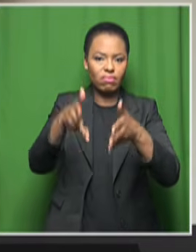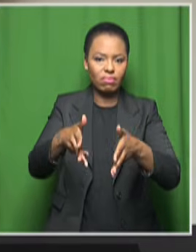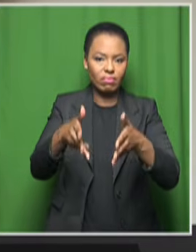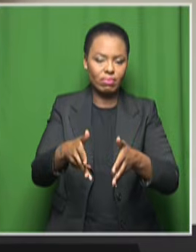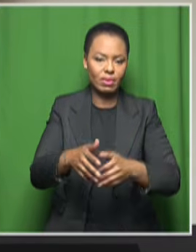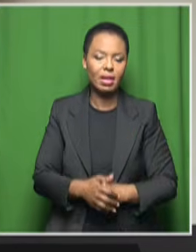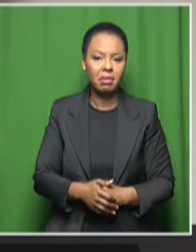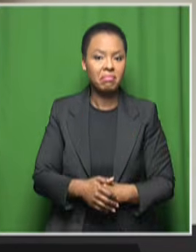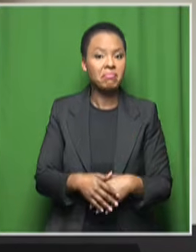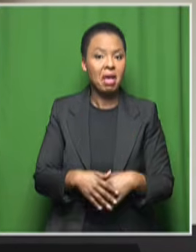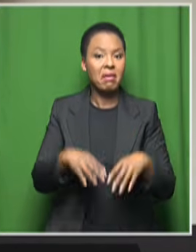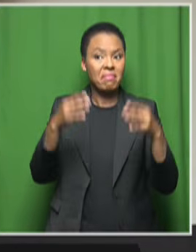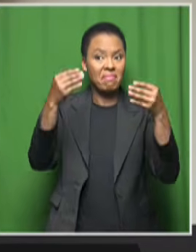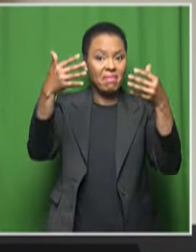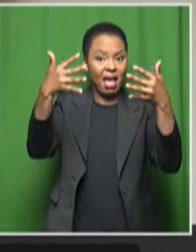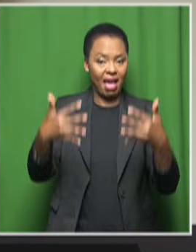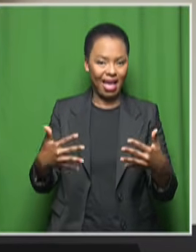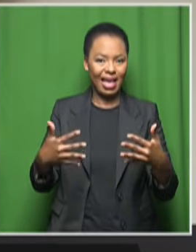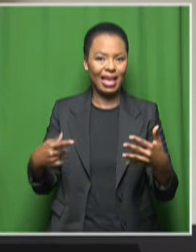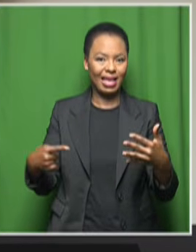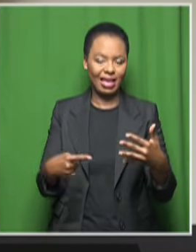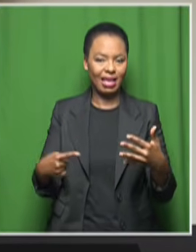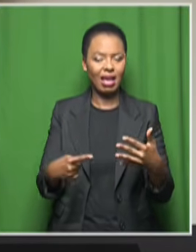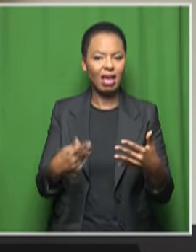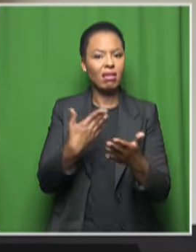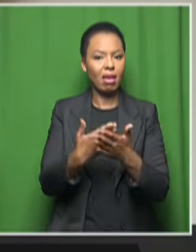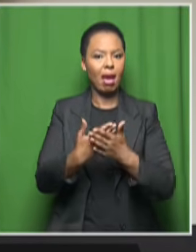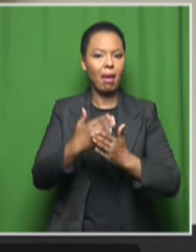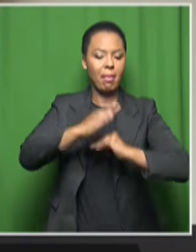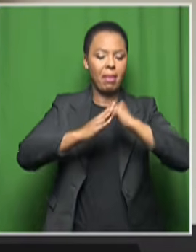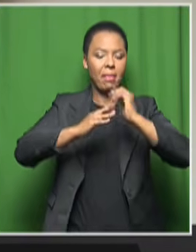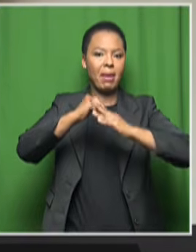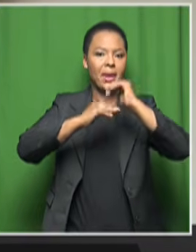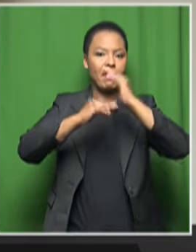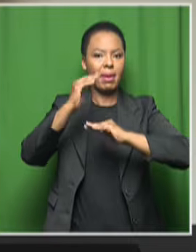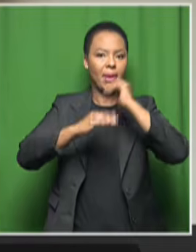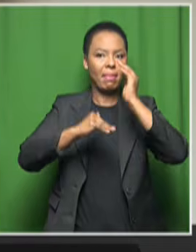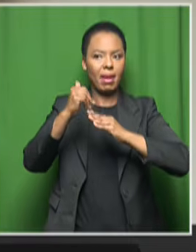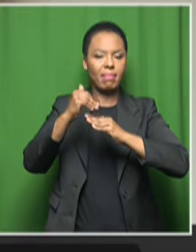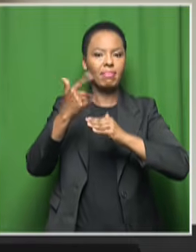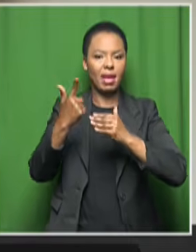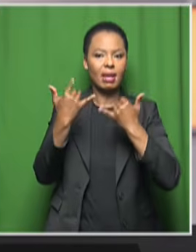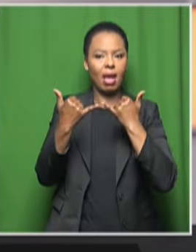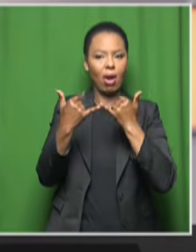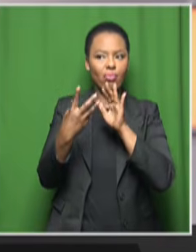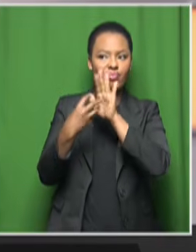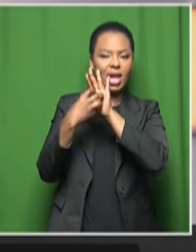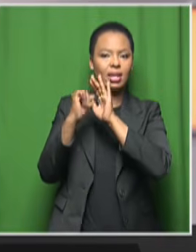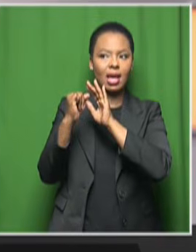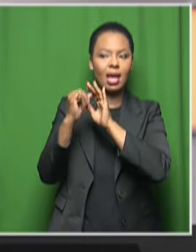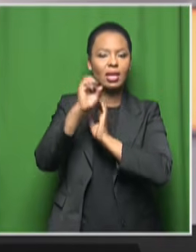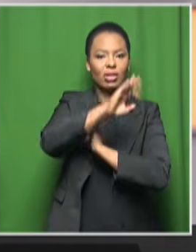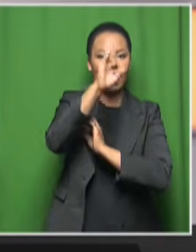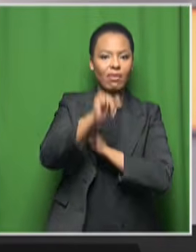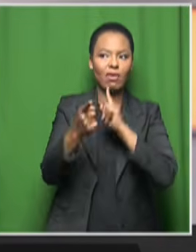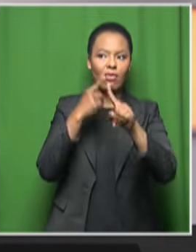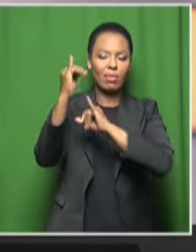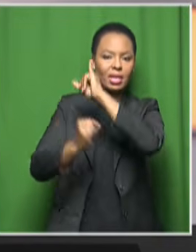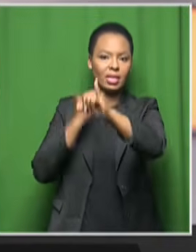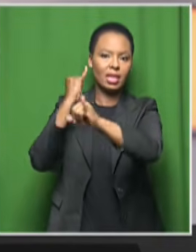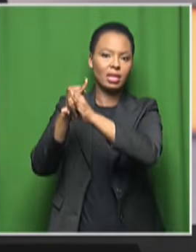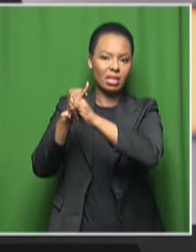actually a good run-up in terms of building brand South Africa on the international platform. All right, thank you very much. That's SARS